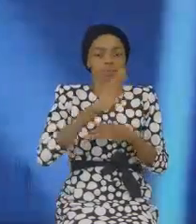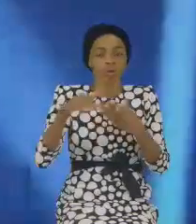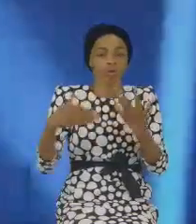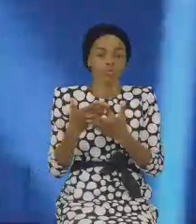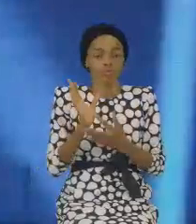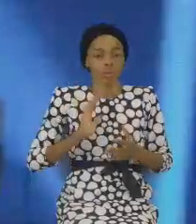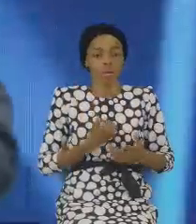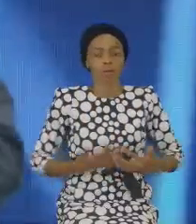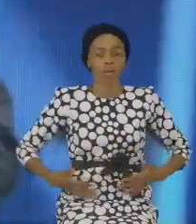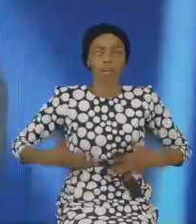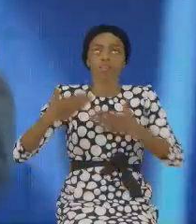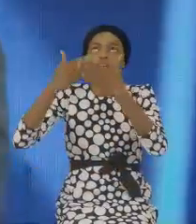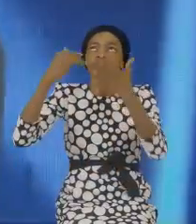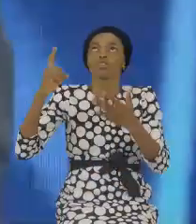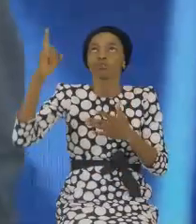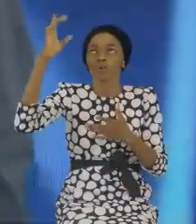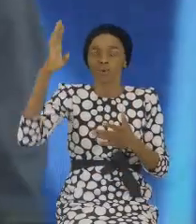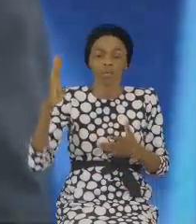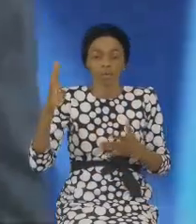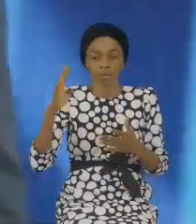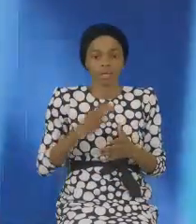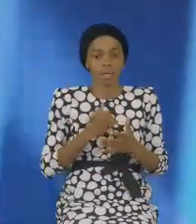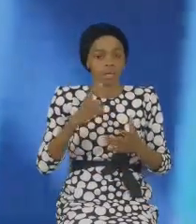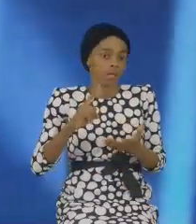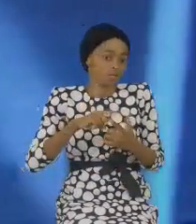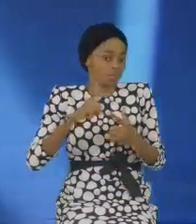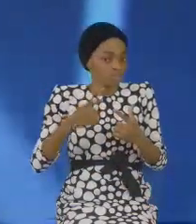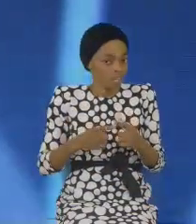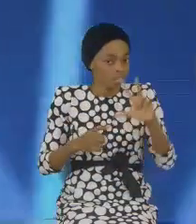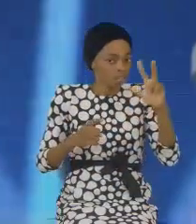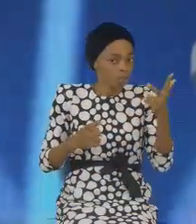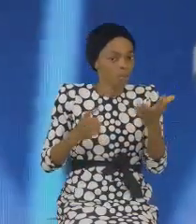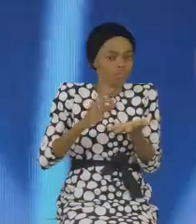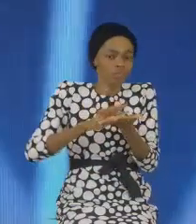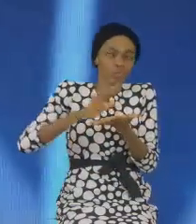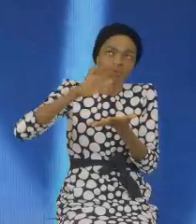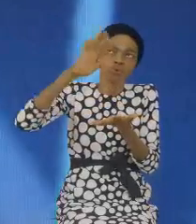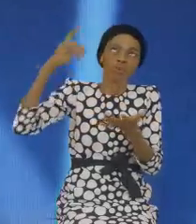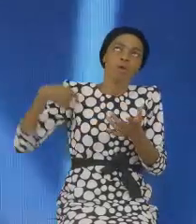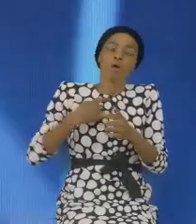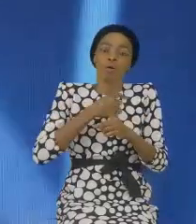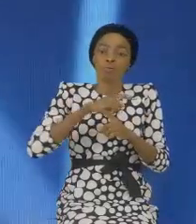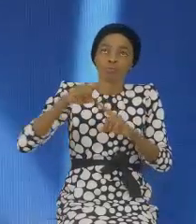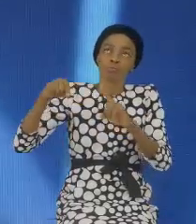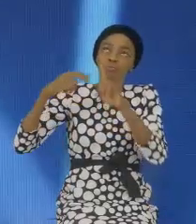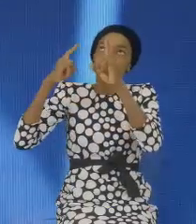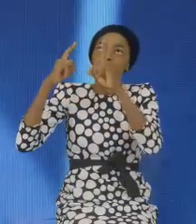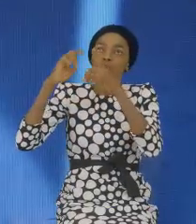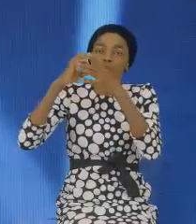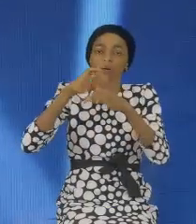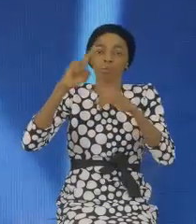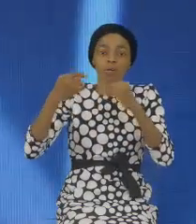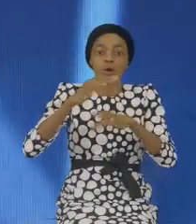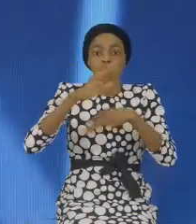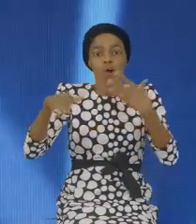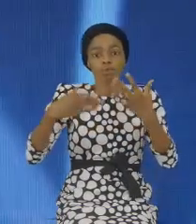then glorification, when we go with him, and when the saints are going in, marching in,